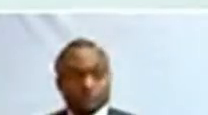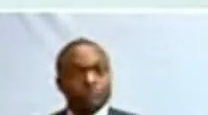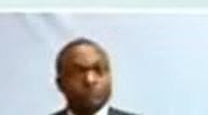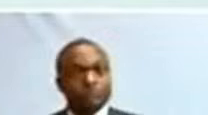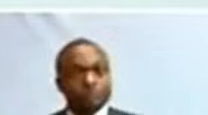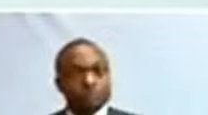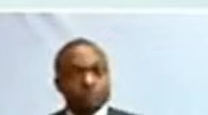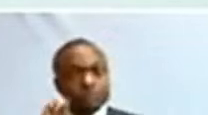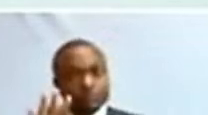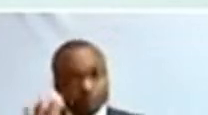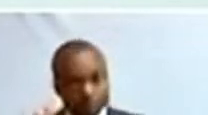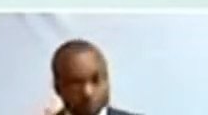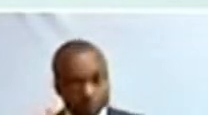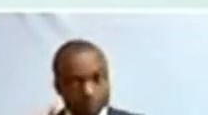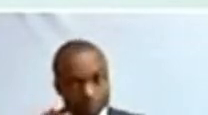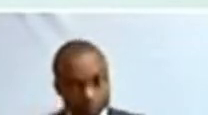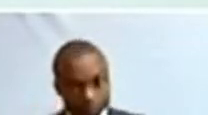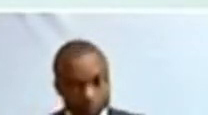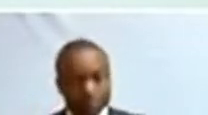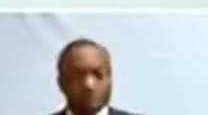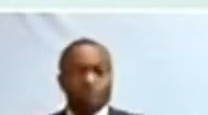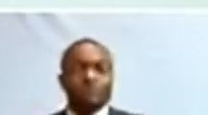Hours. Correct.